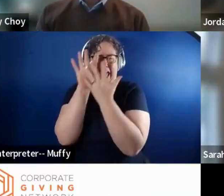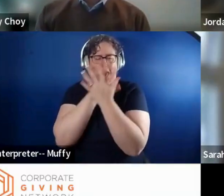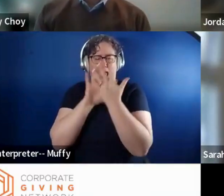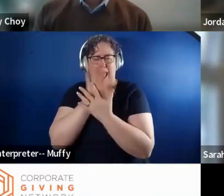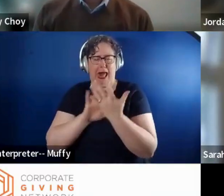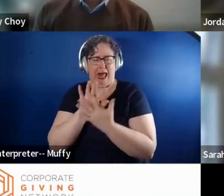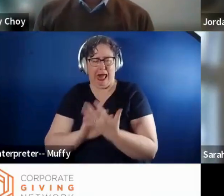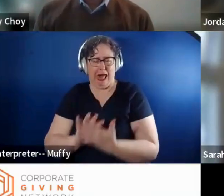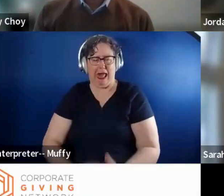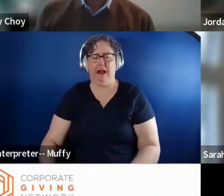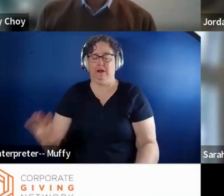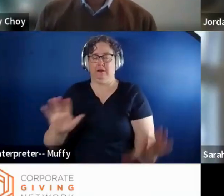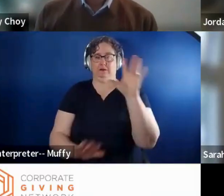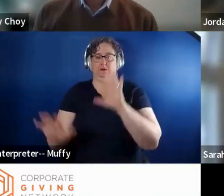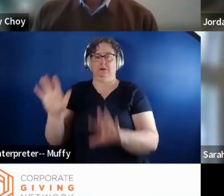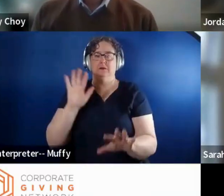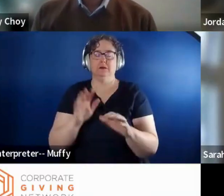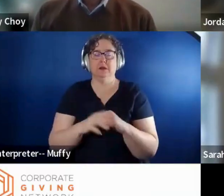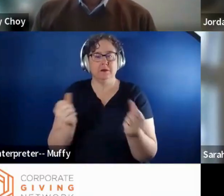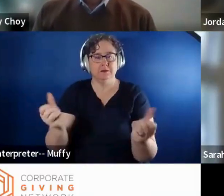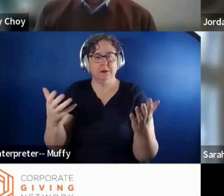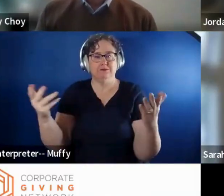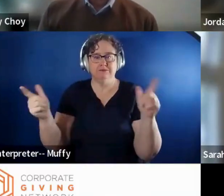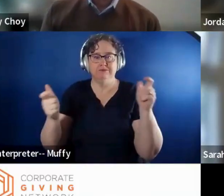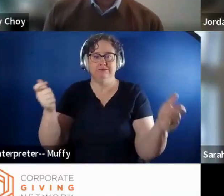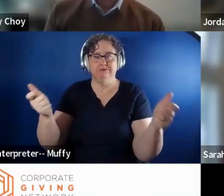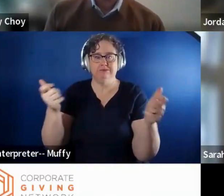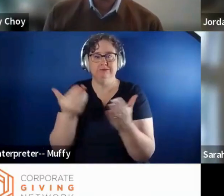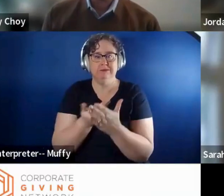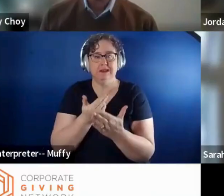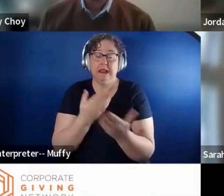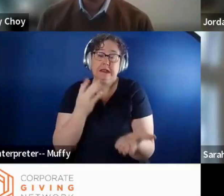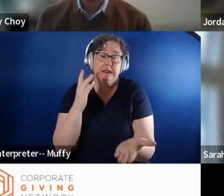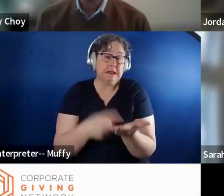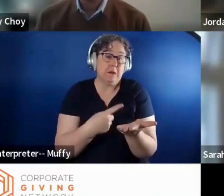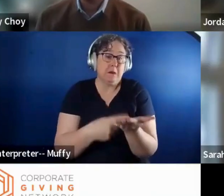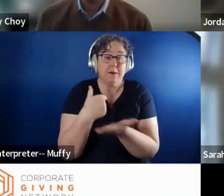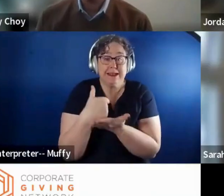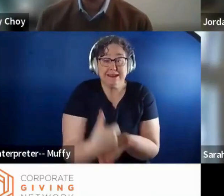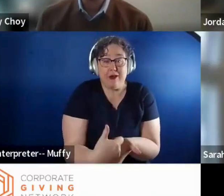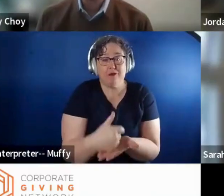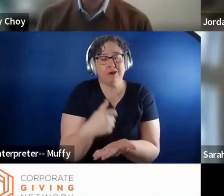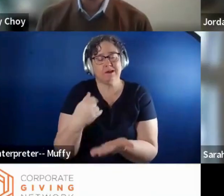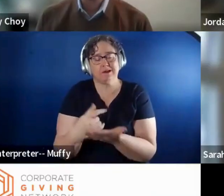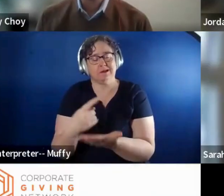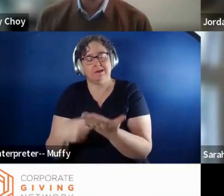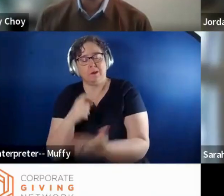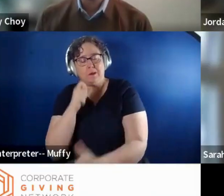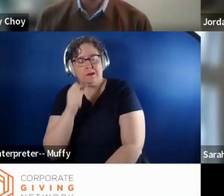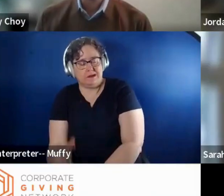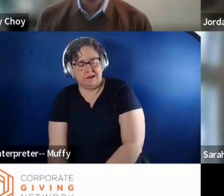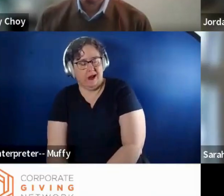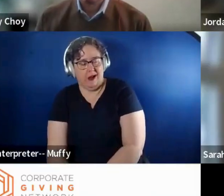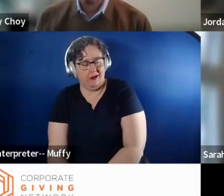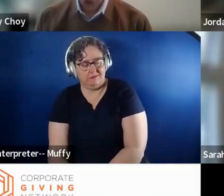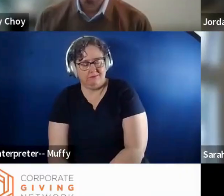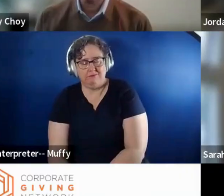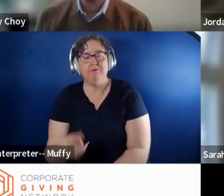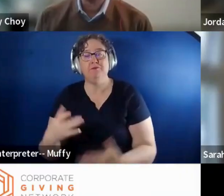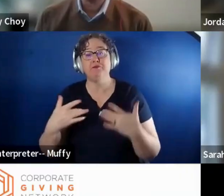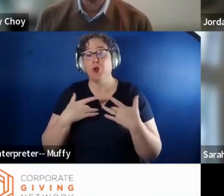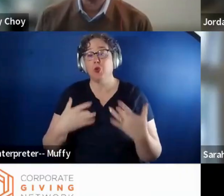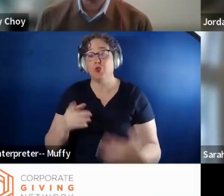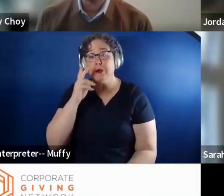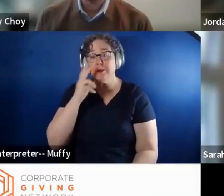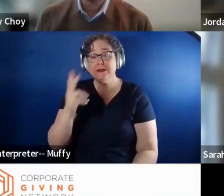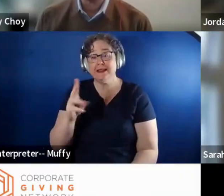of ingredients in it. And sometimes that's useful, sometimes it's not. More and more, one of the trends I'm seeing is that companies